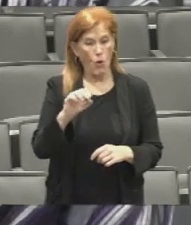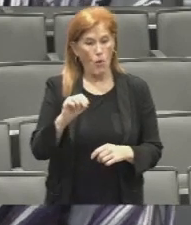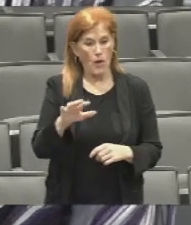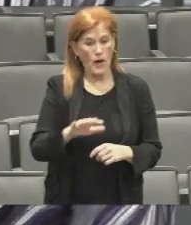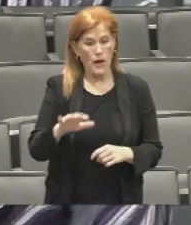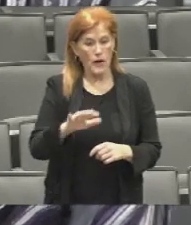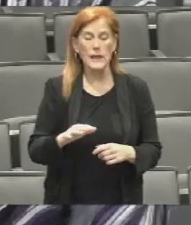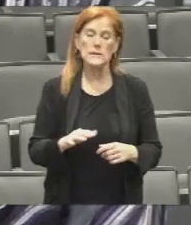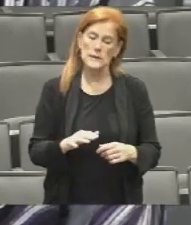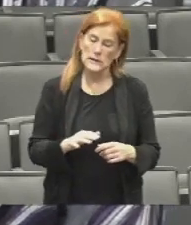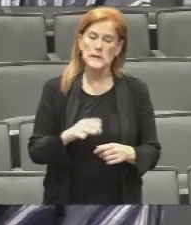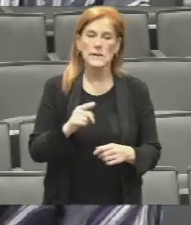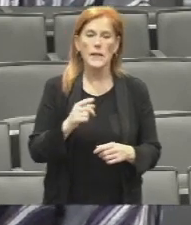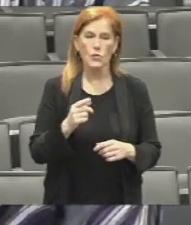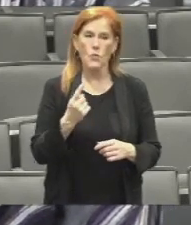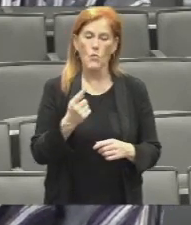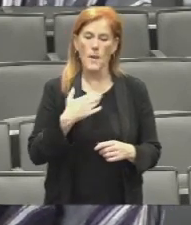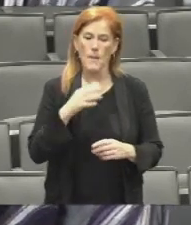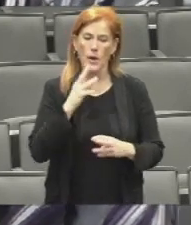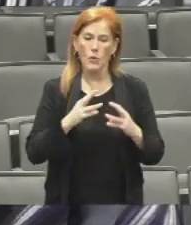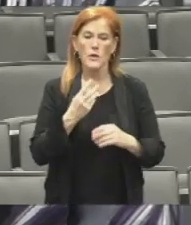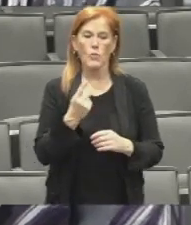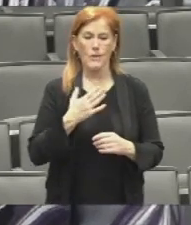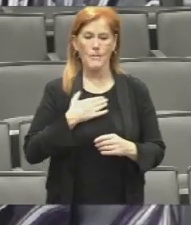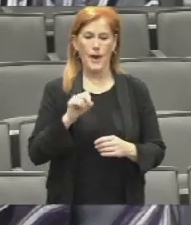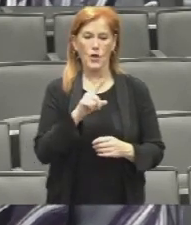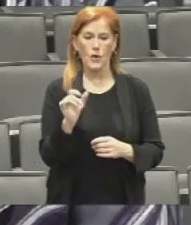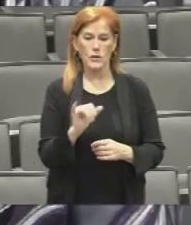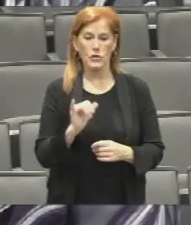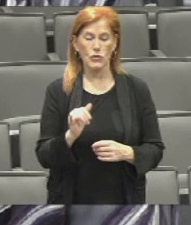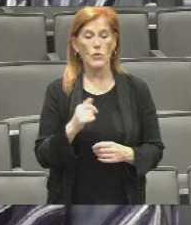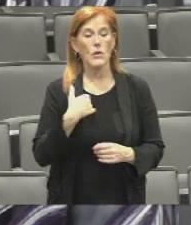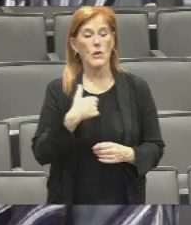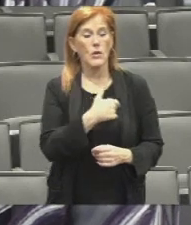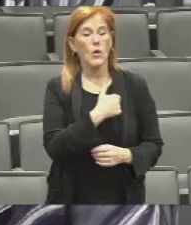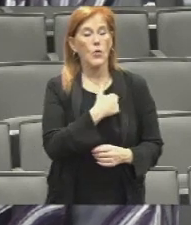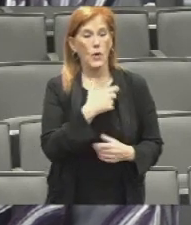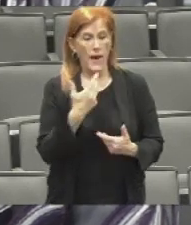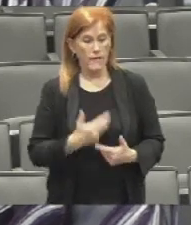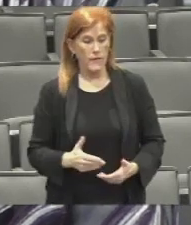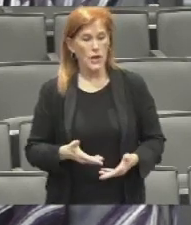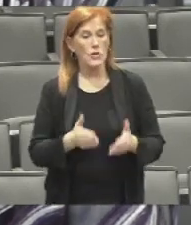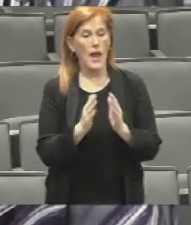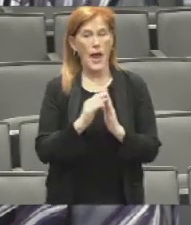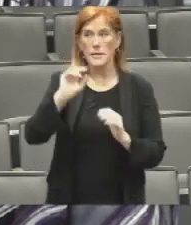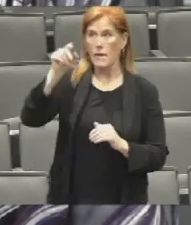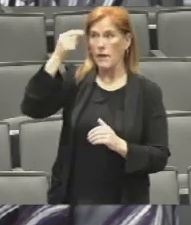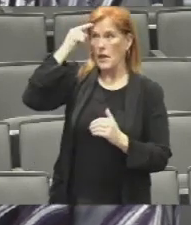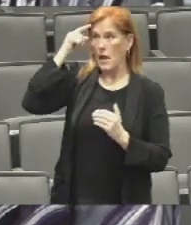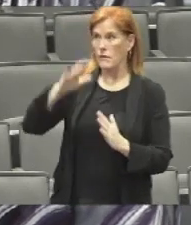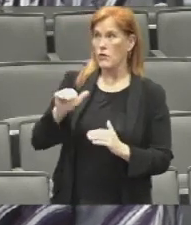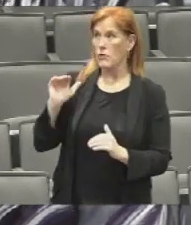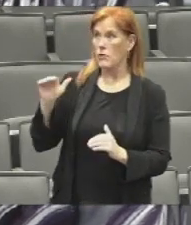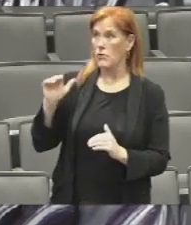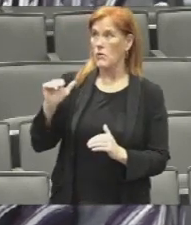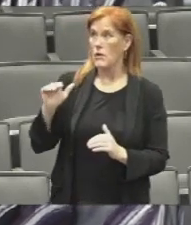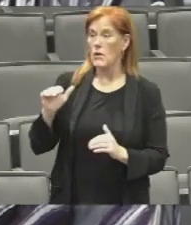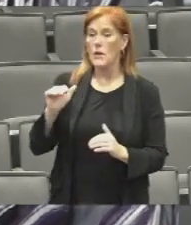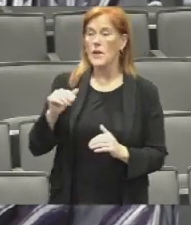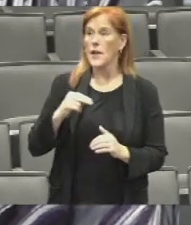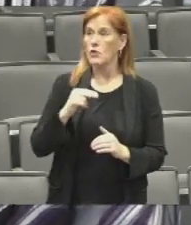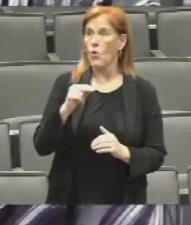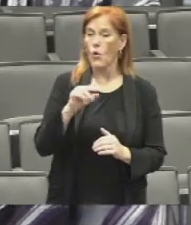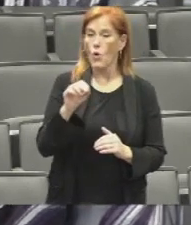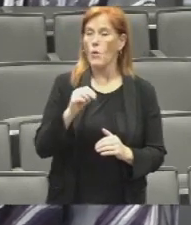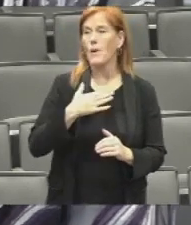concerns. It's one of my questions, too, that I have. So we have actually asked the governor to provide more testing in North